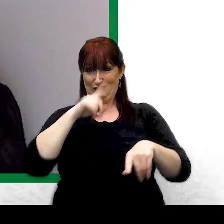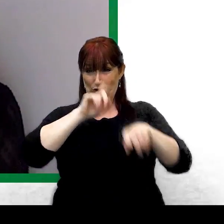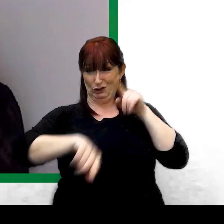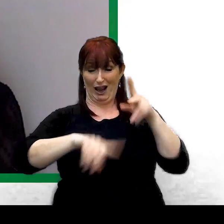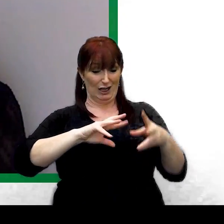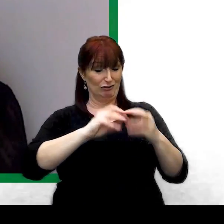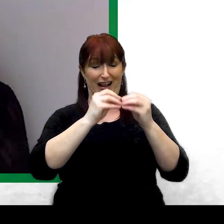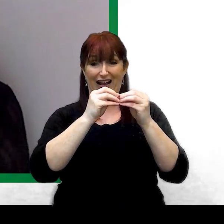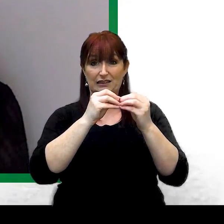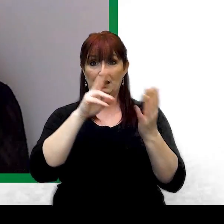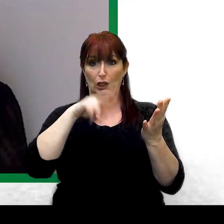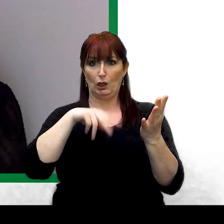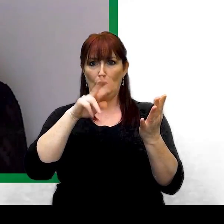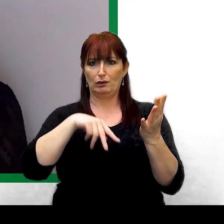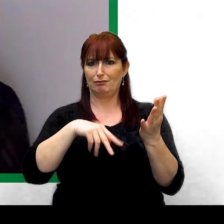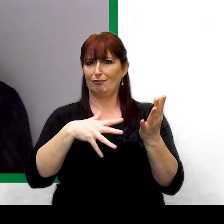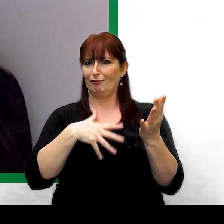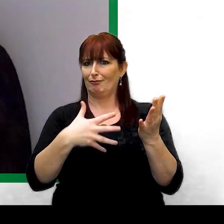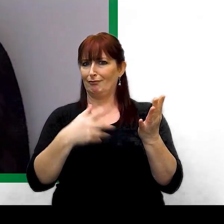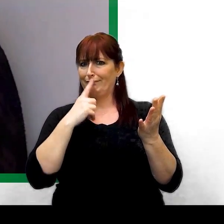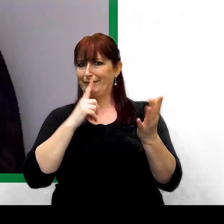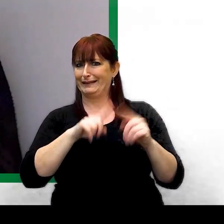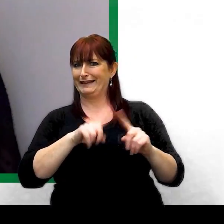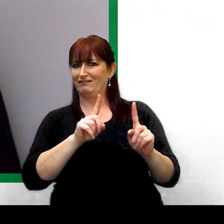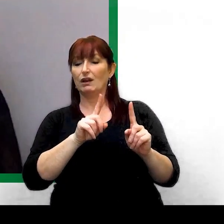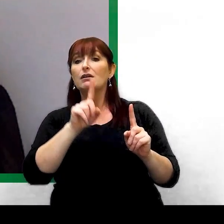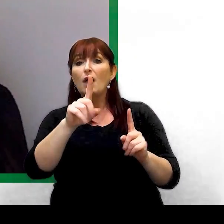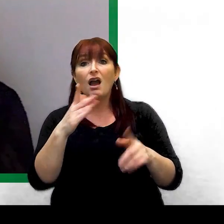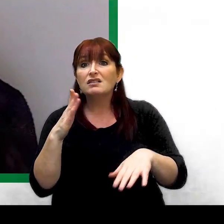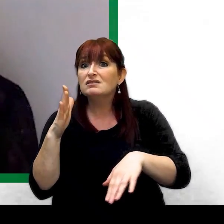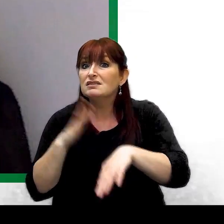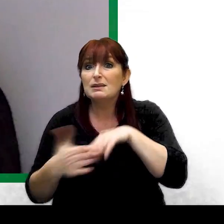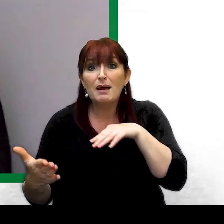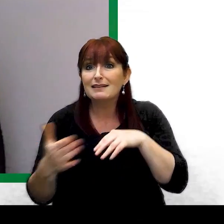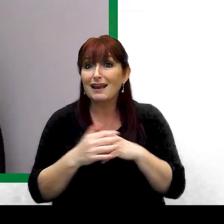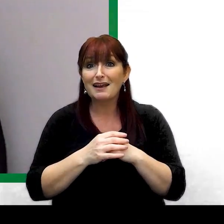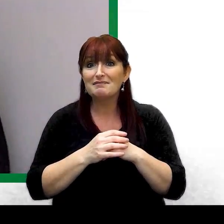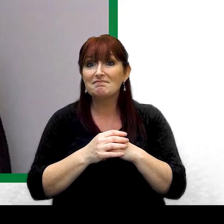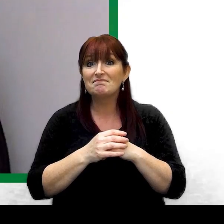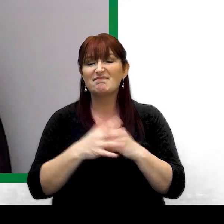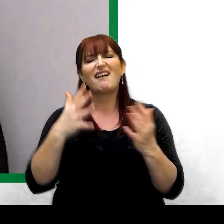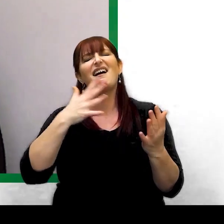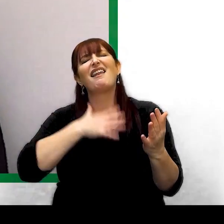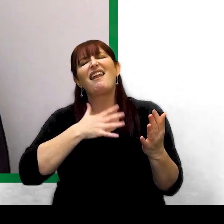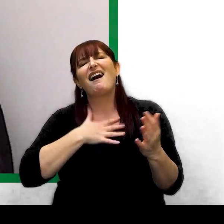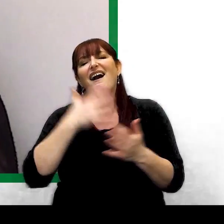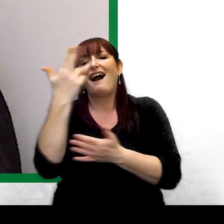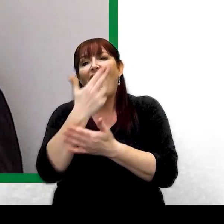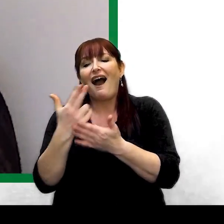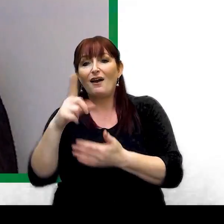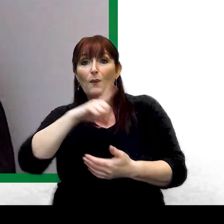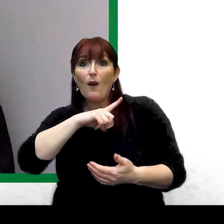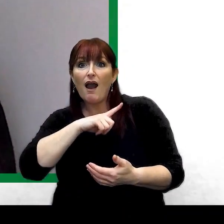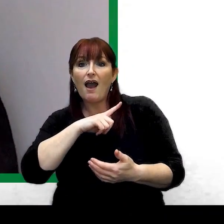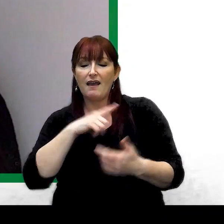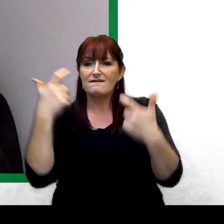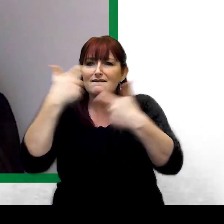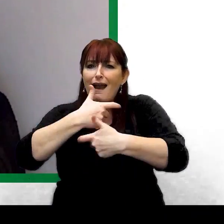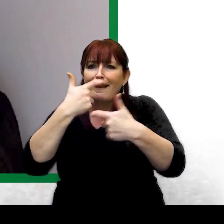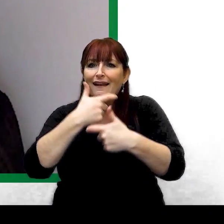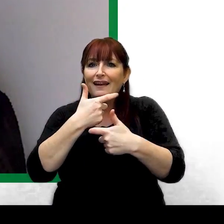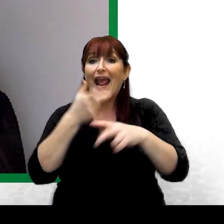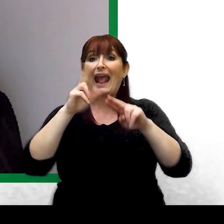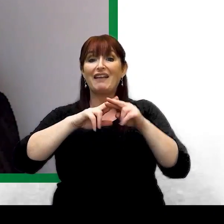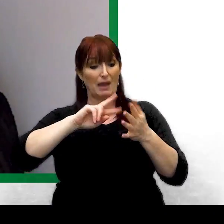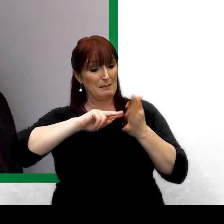look anything like I wanted it to. But it doesn't matter. I like doing art because I have fun with it, and when it doesn't go to